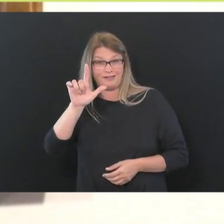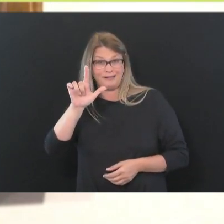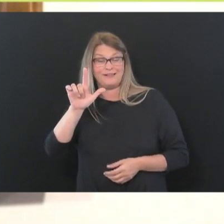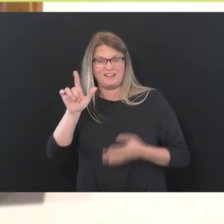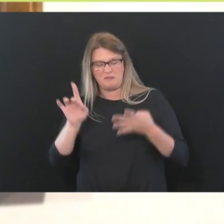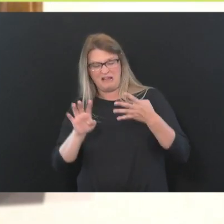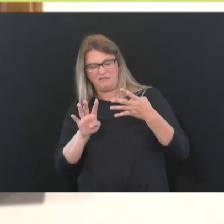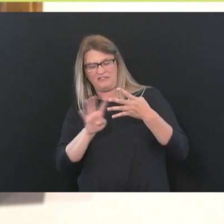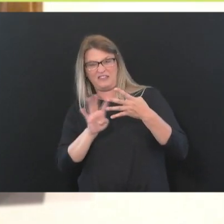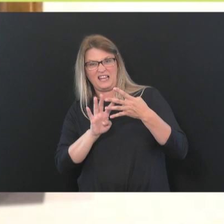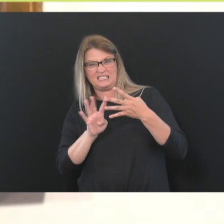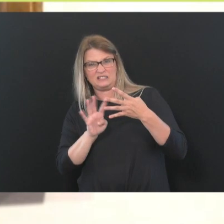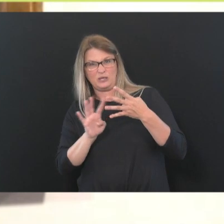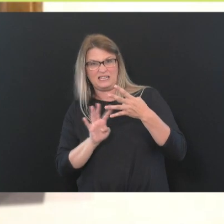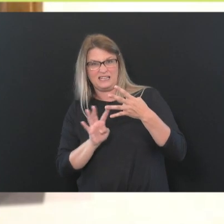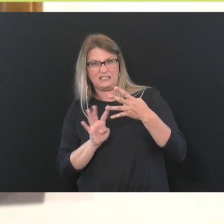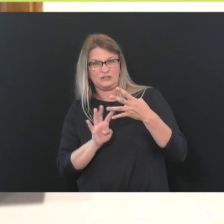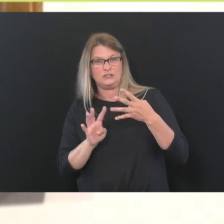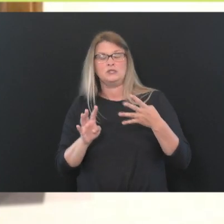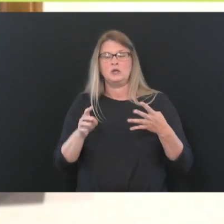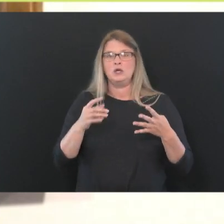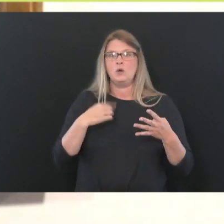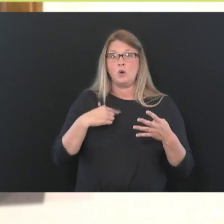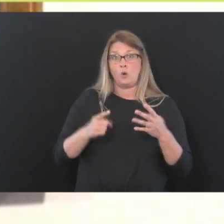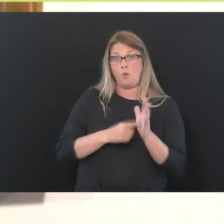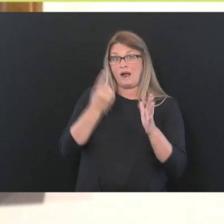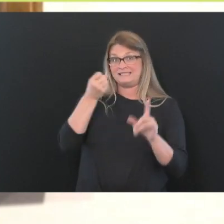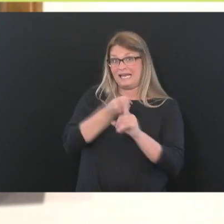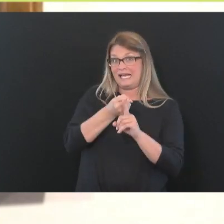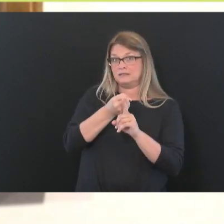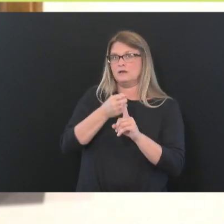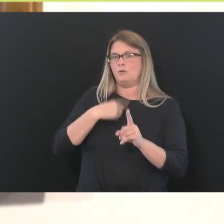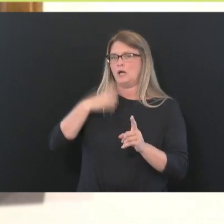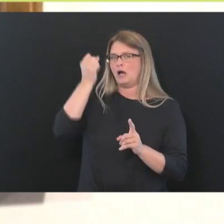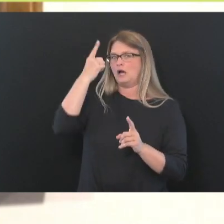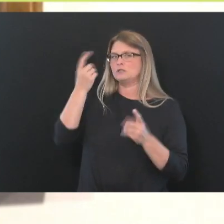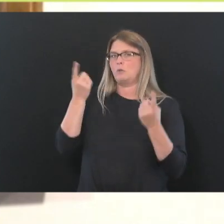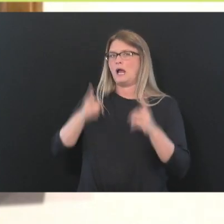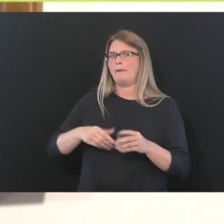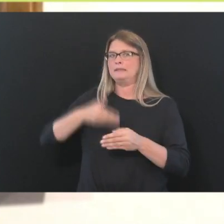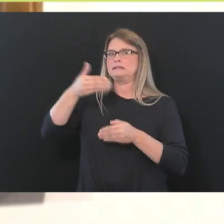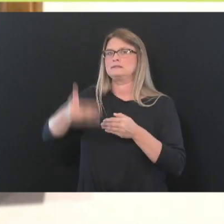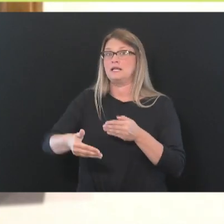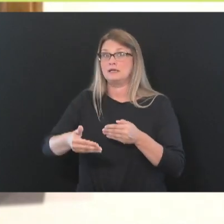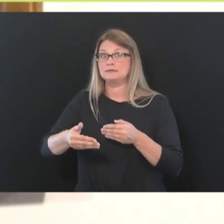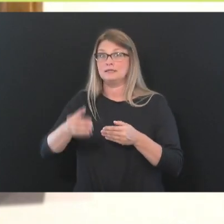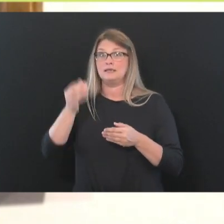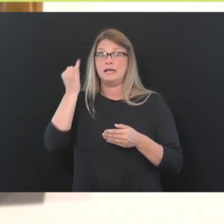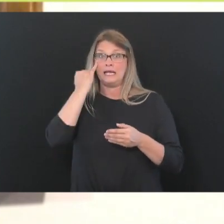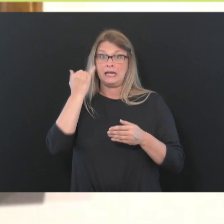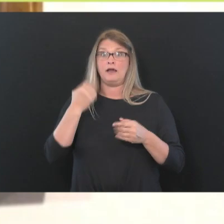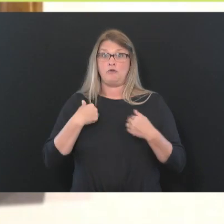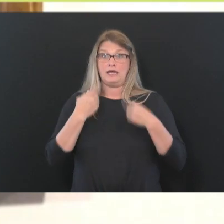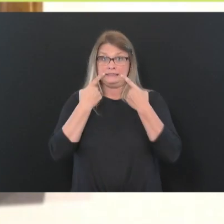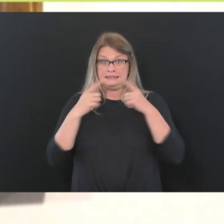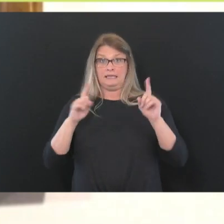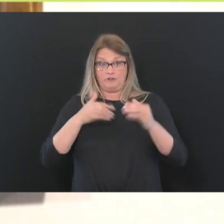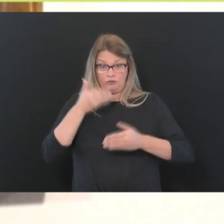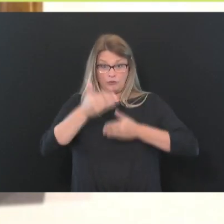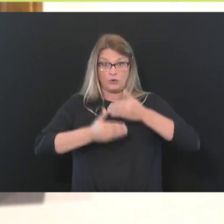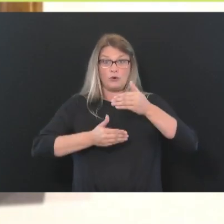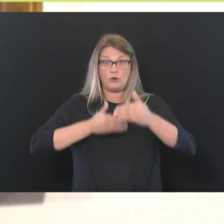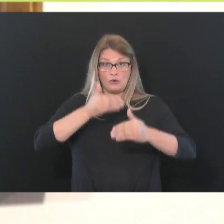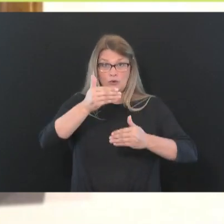for us to understand then what are those next phases. Because if we get through this effectively, which we believe that